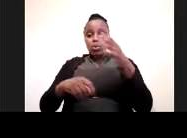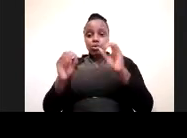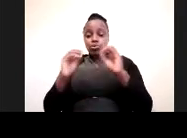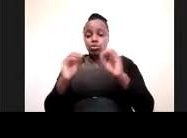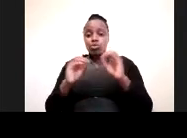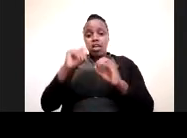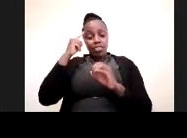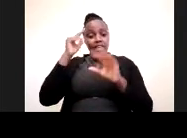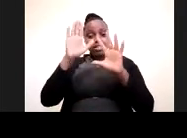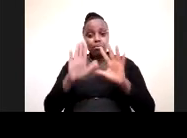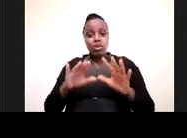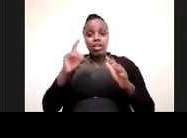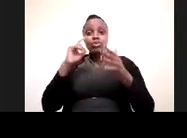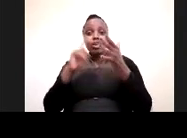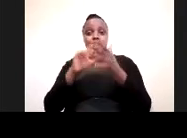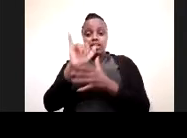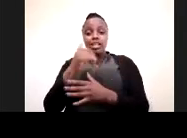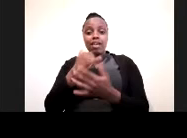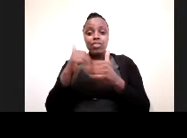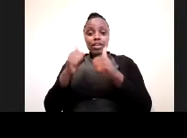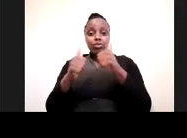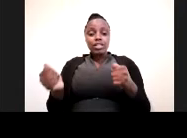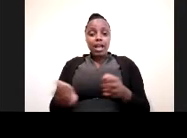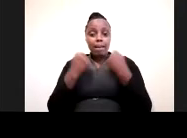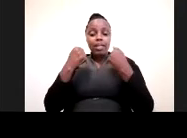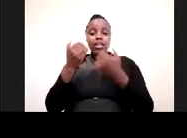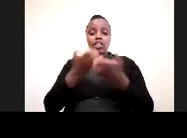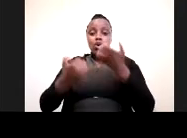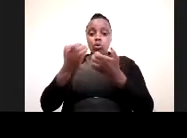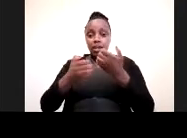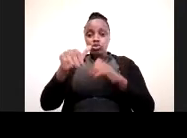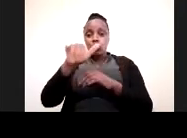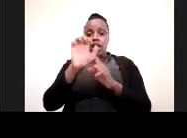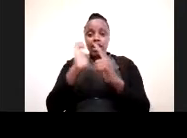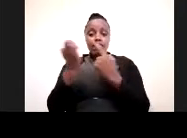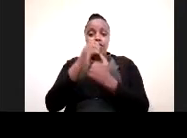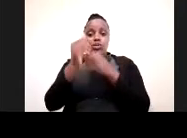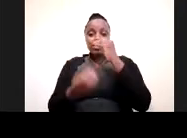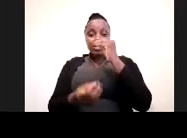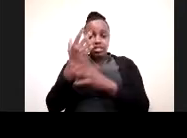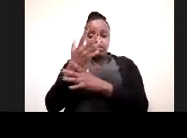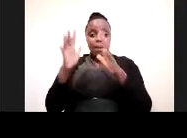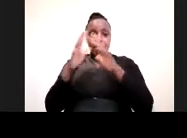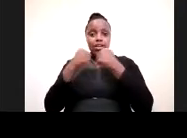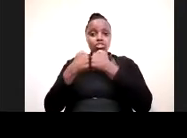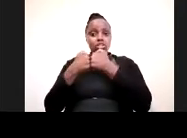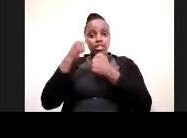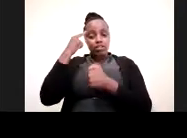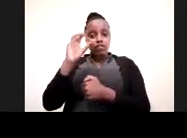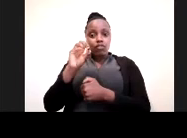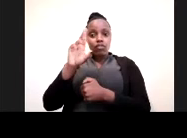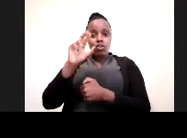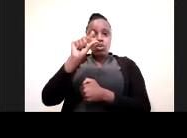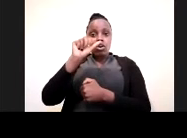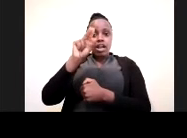to sort of recognize that there are things going on also in the commercial environment that are creating some big challenges for organic producers.